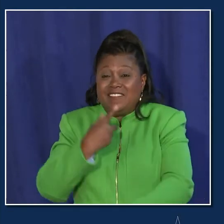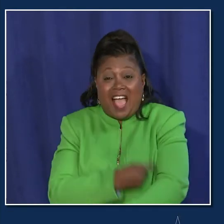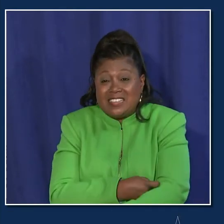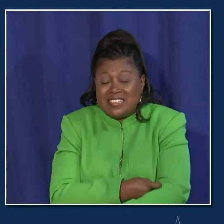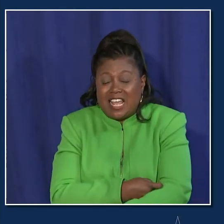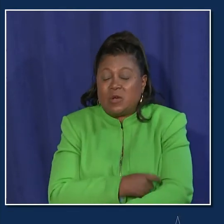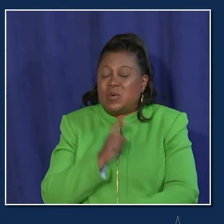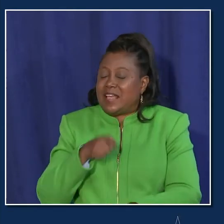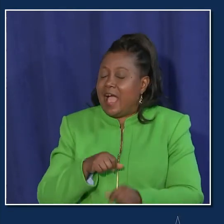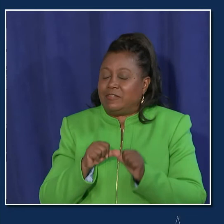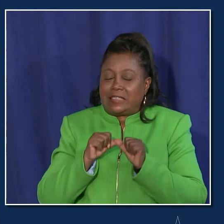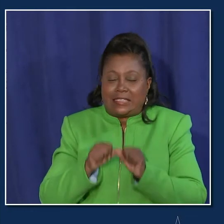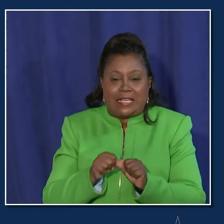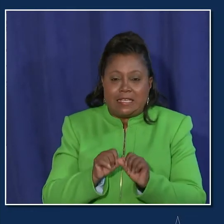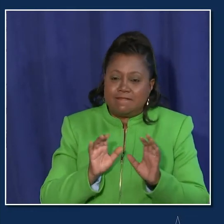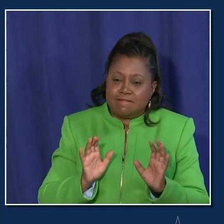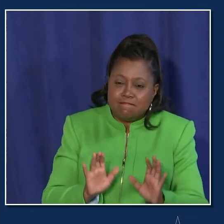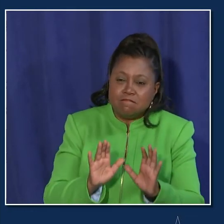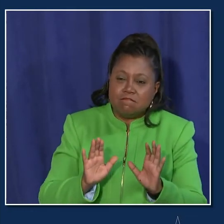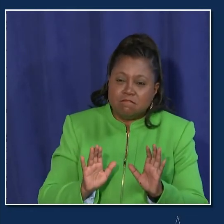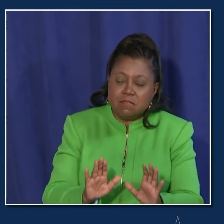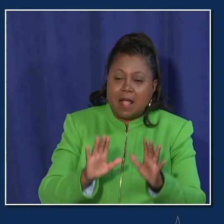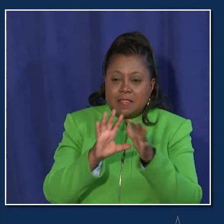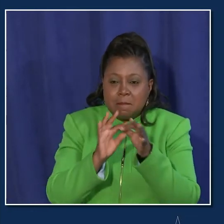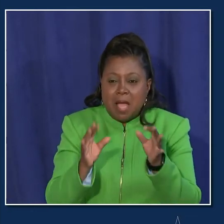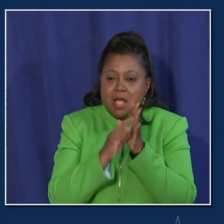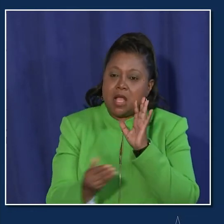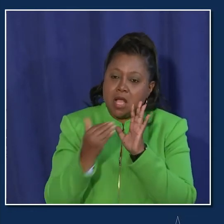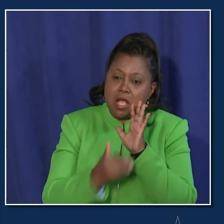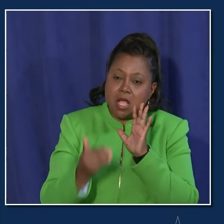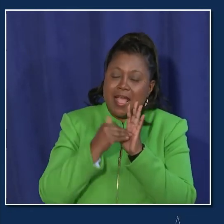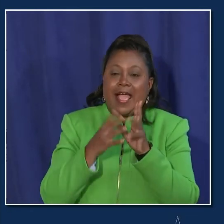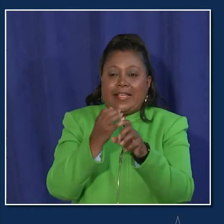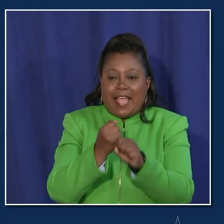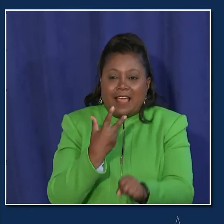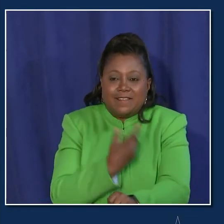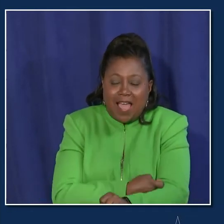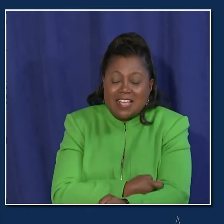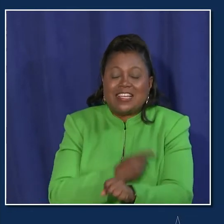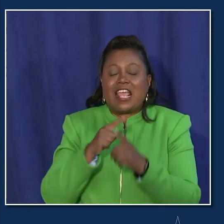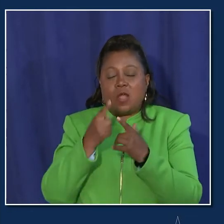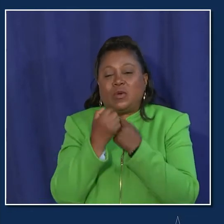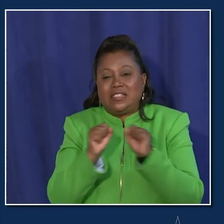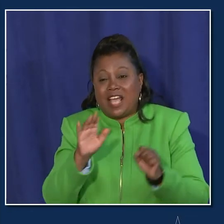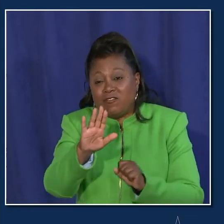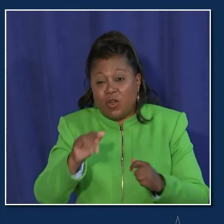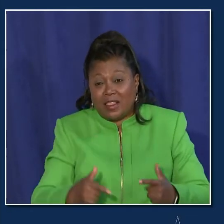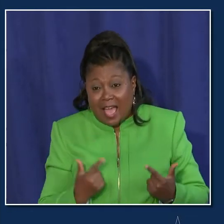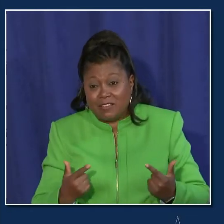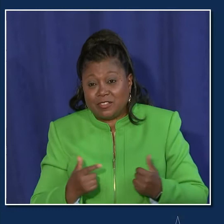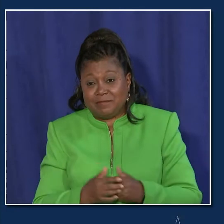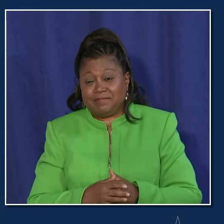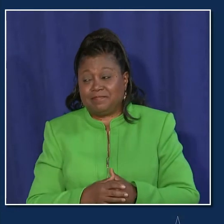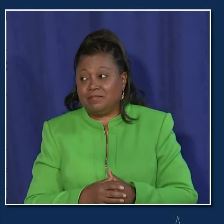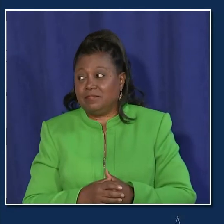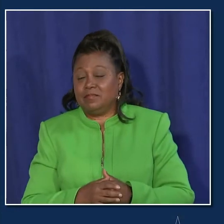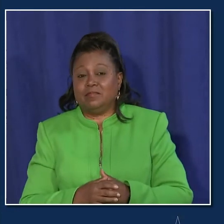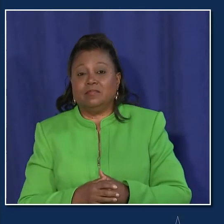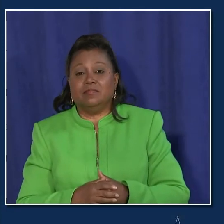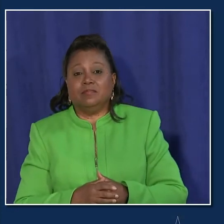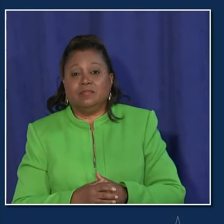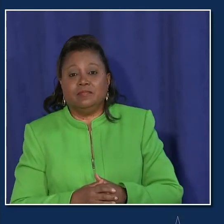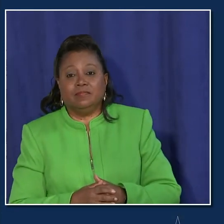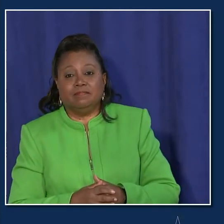we just got to keep pushing that message. Get vaccinated. It will save your life. Gaynor Hall,